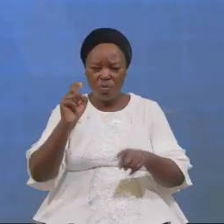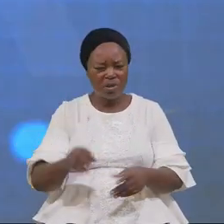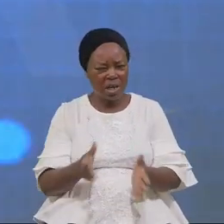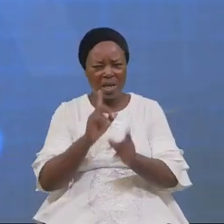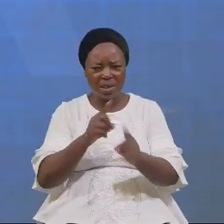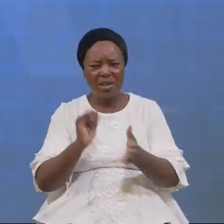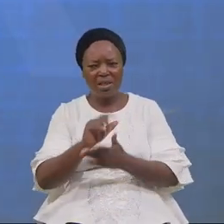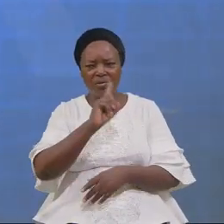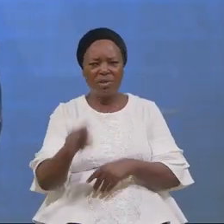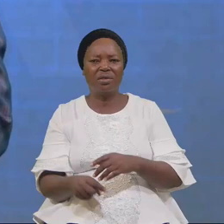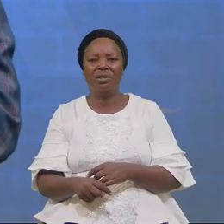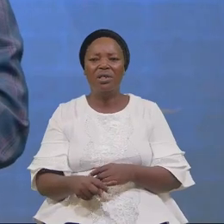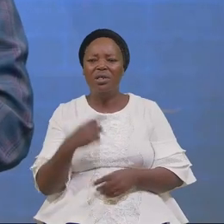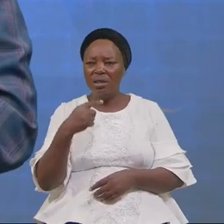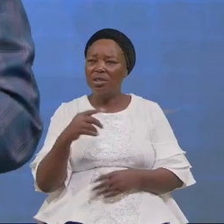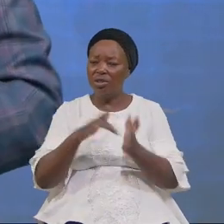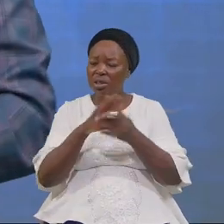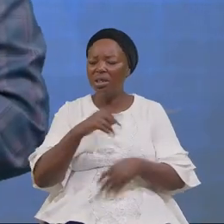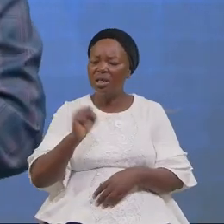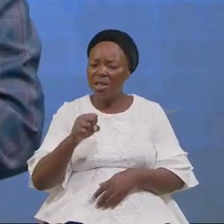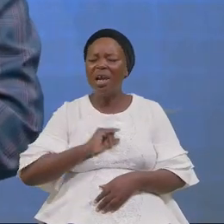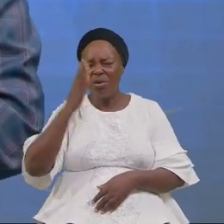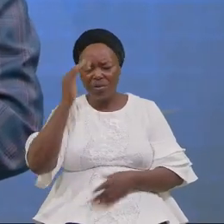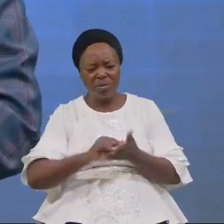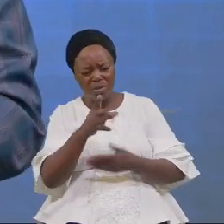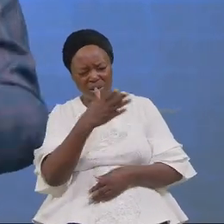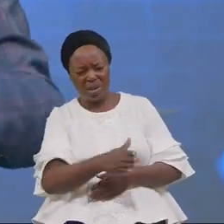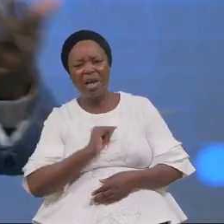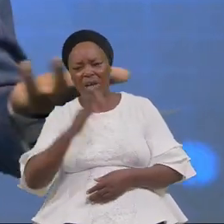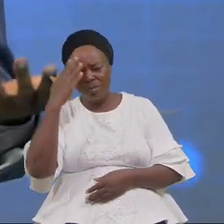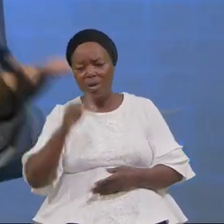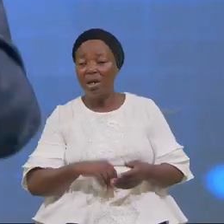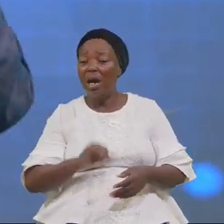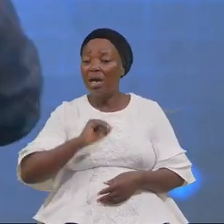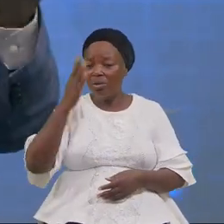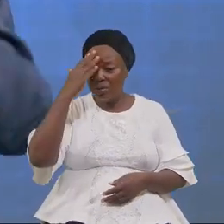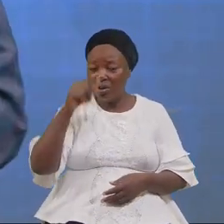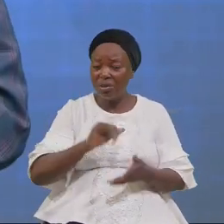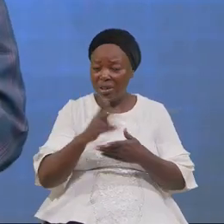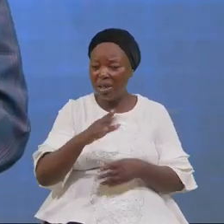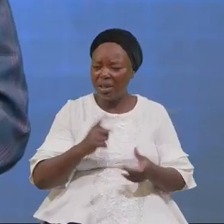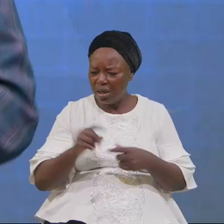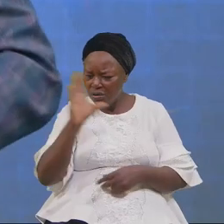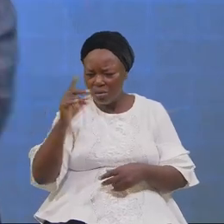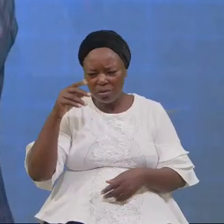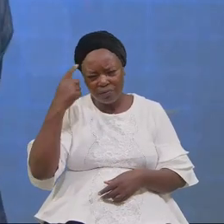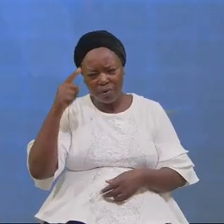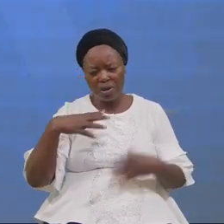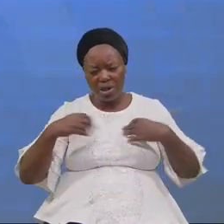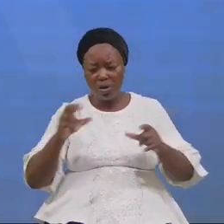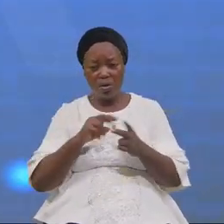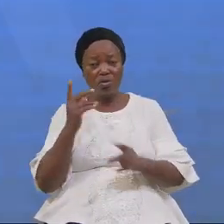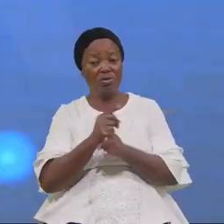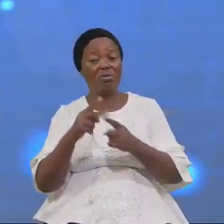He says, yes, I know you are there. Are you looking for healing, or are you looking just to see my face? Are you looking